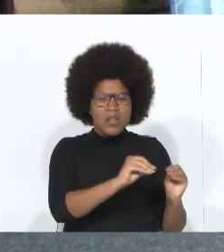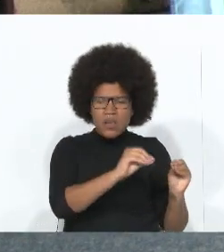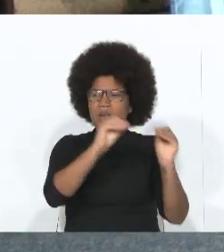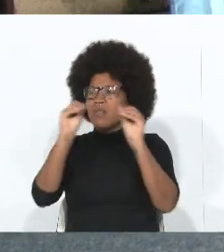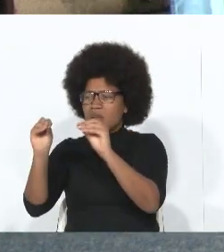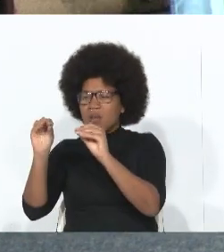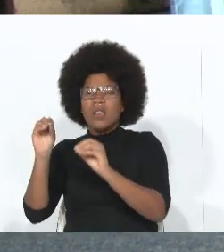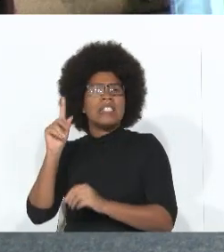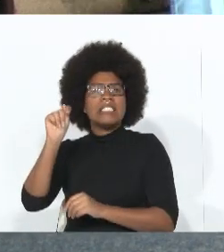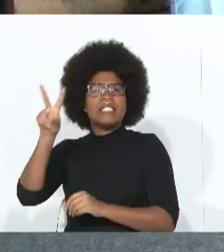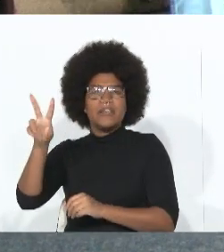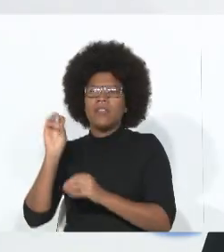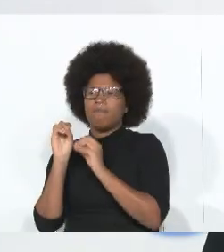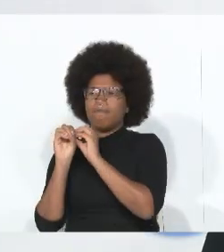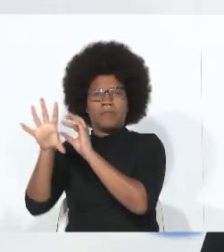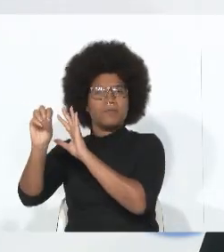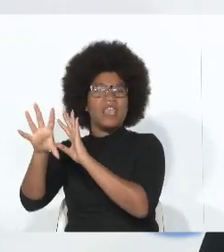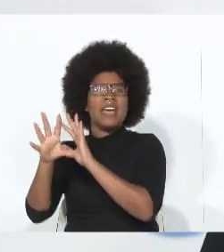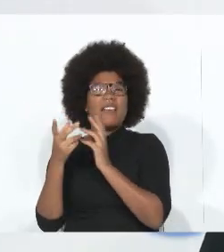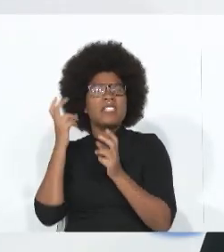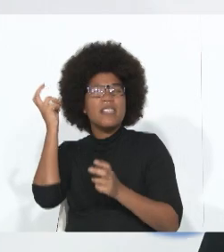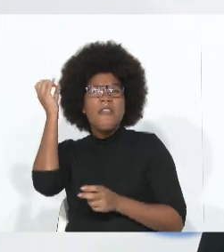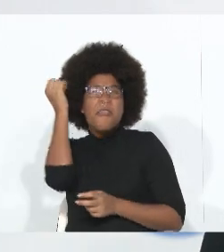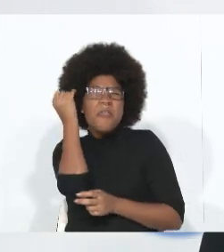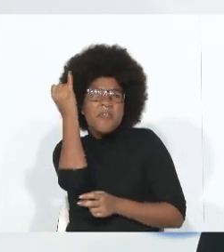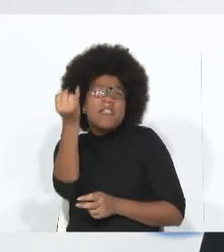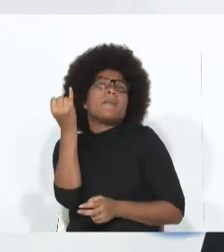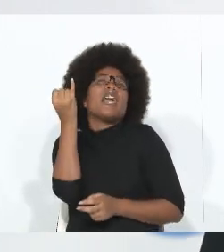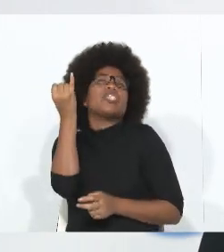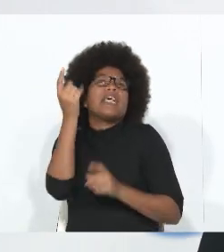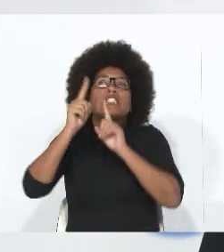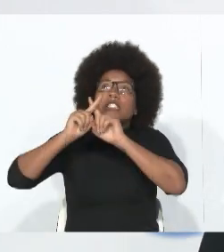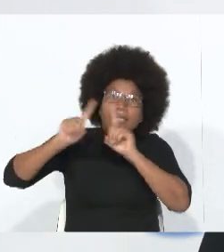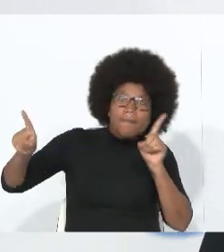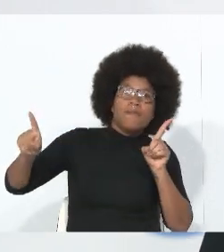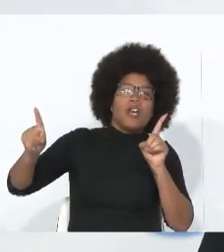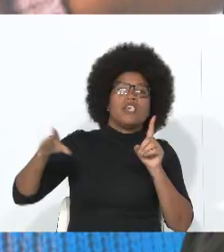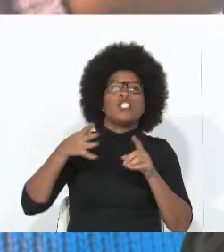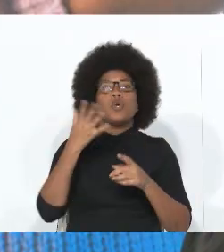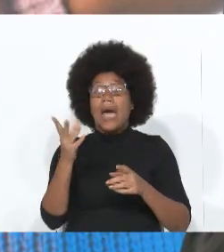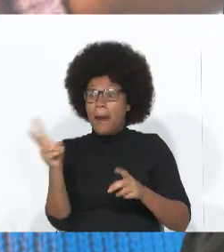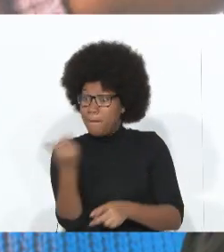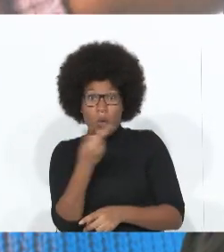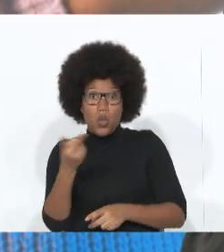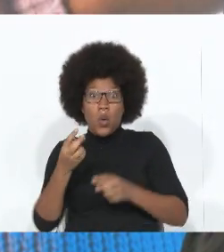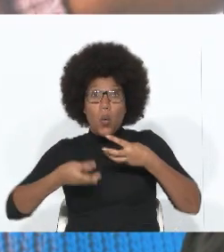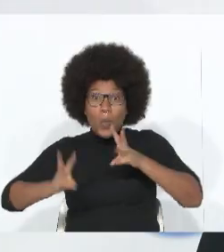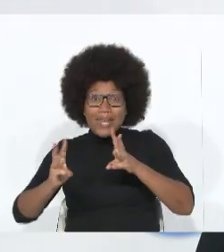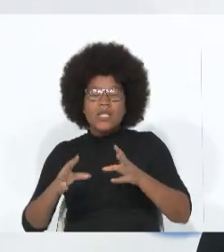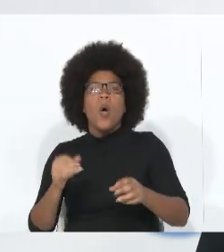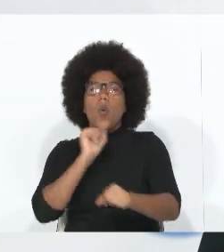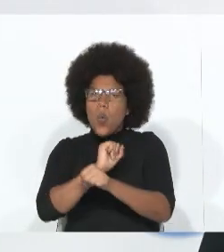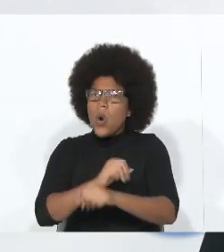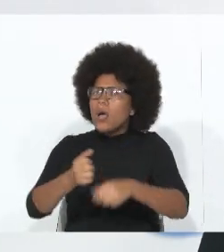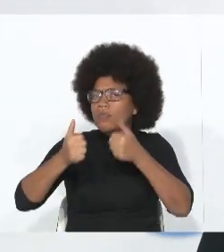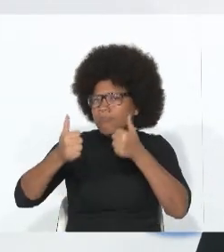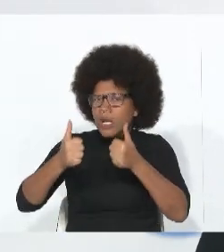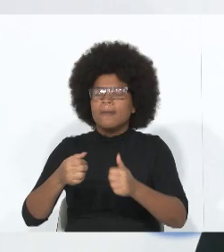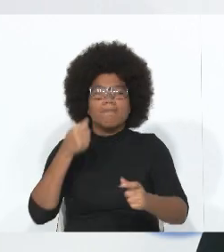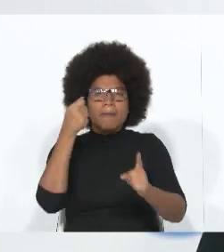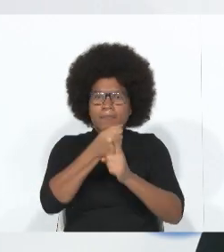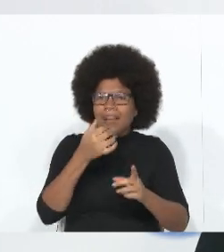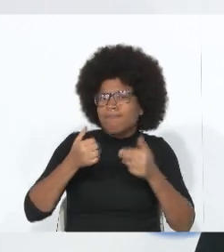have to reimagine it so that it is effective in that medium. And it requires a